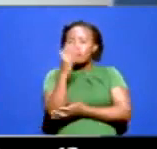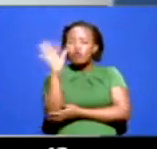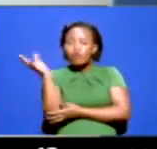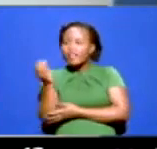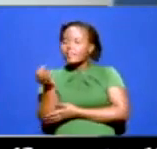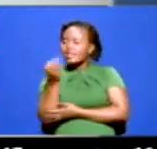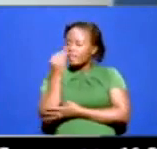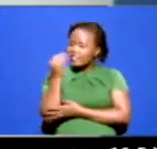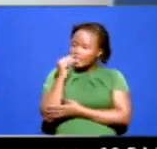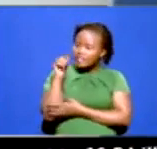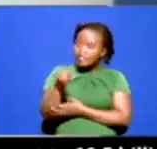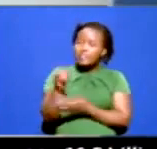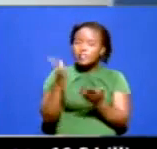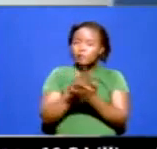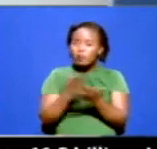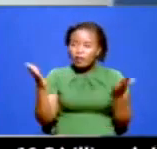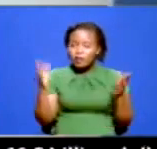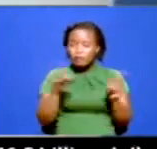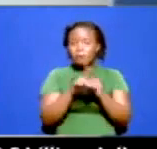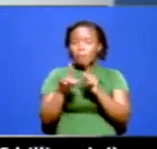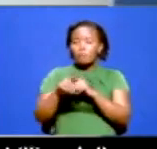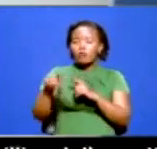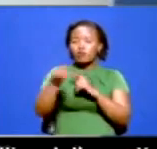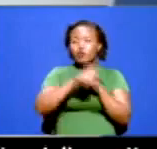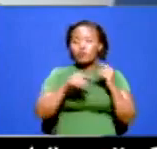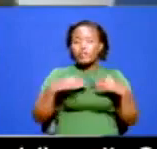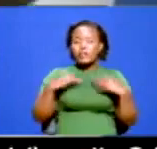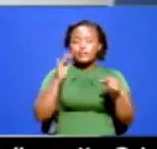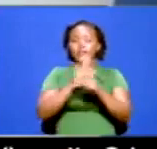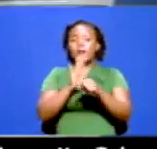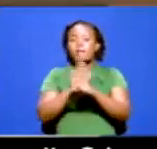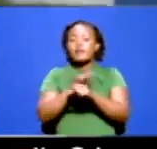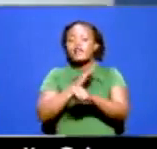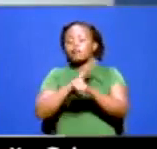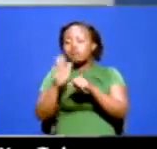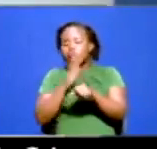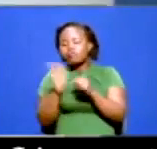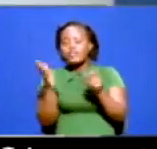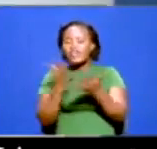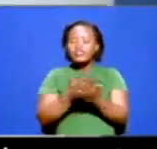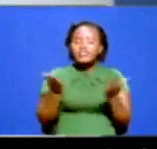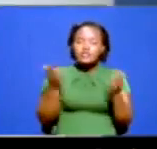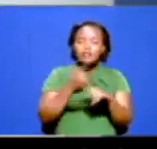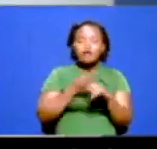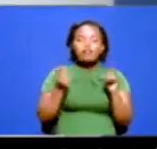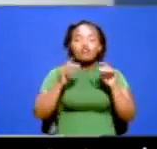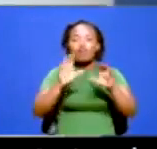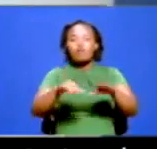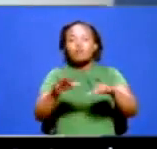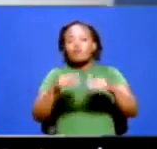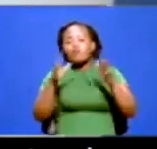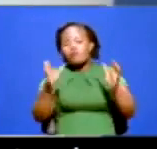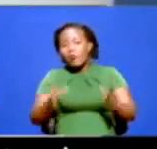generate employment, because these vegetables come from farmers around Nakuru, Nyandarua. So